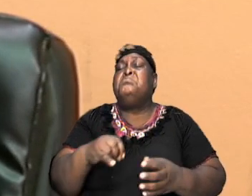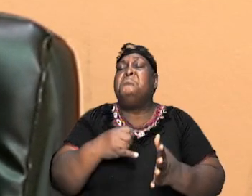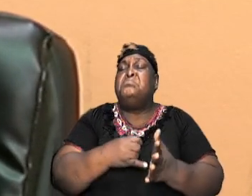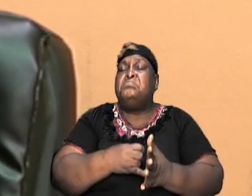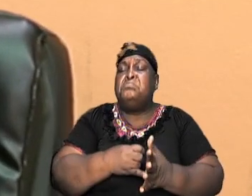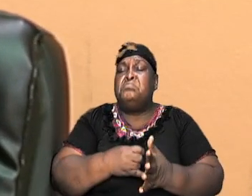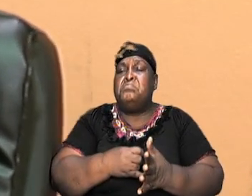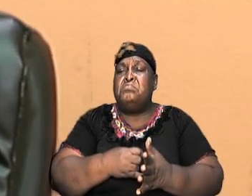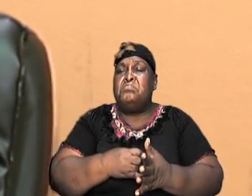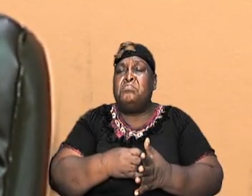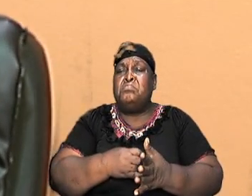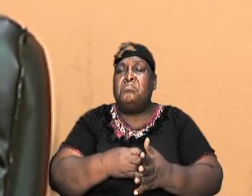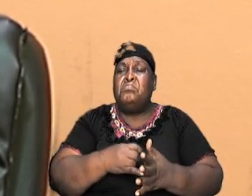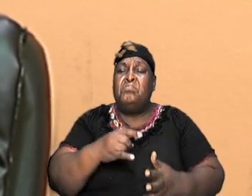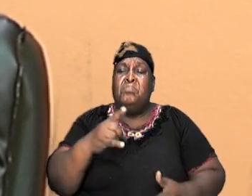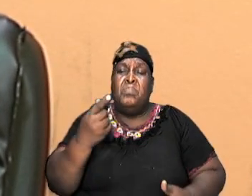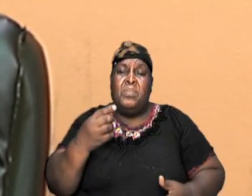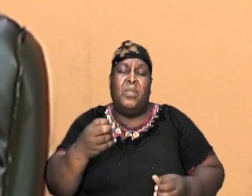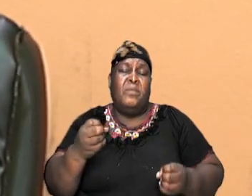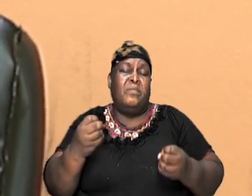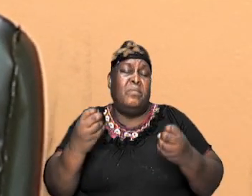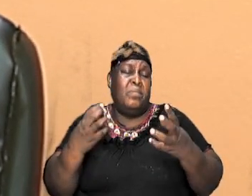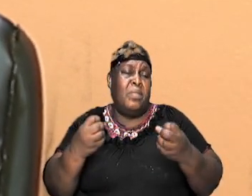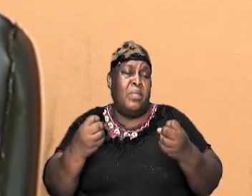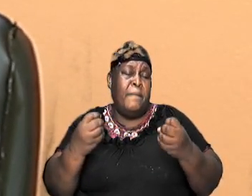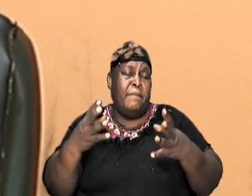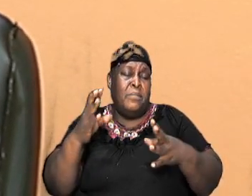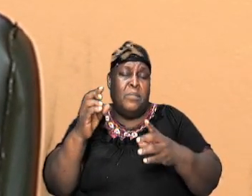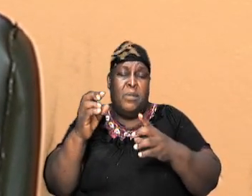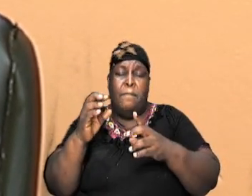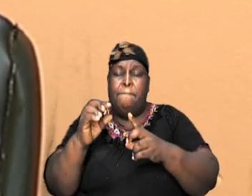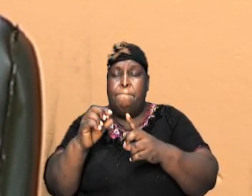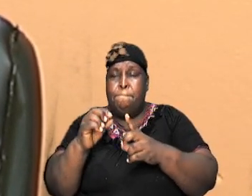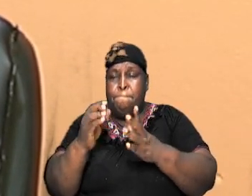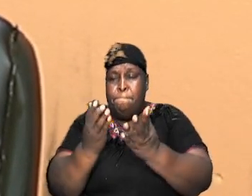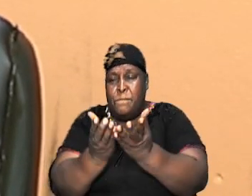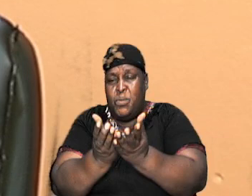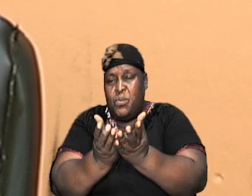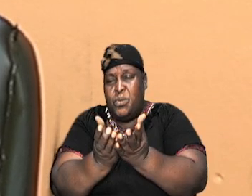the Gospels. We're going to look at a couple of the books of the Gospel.